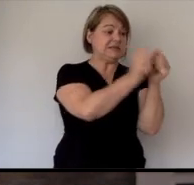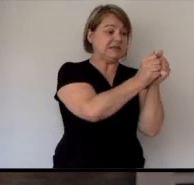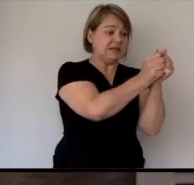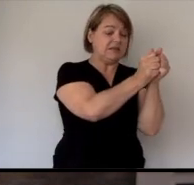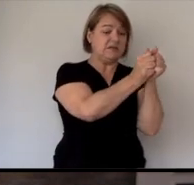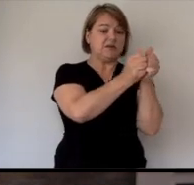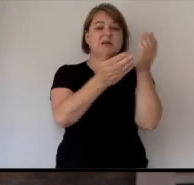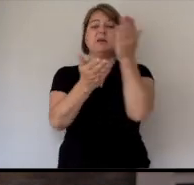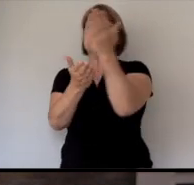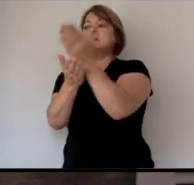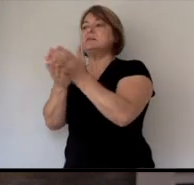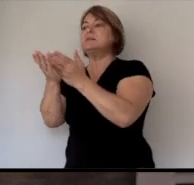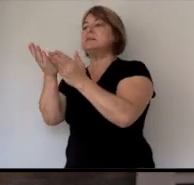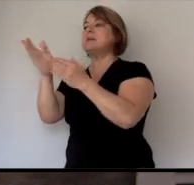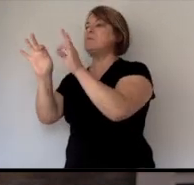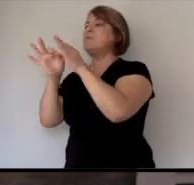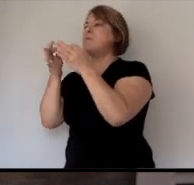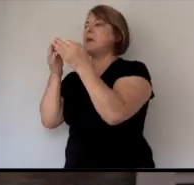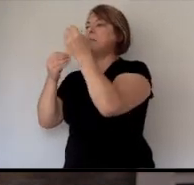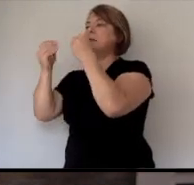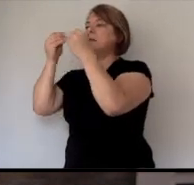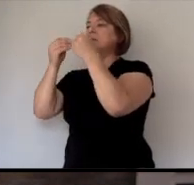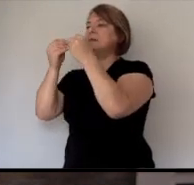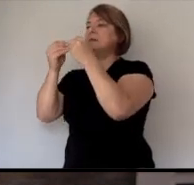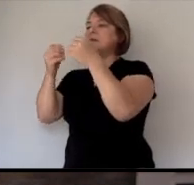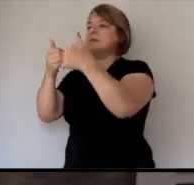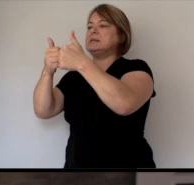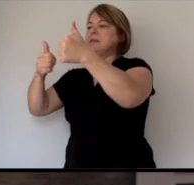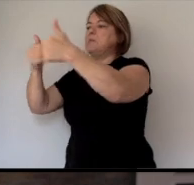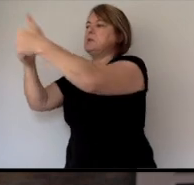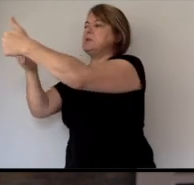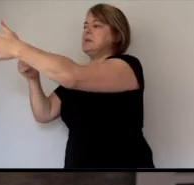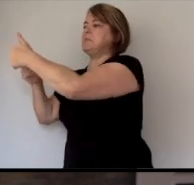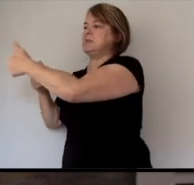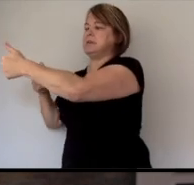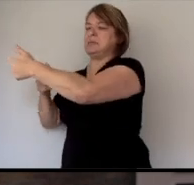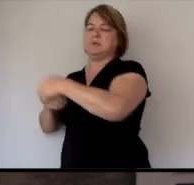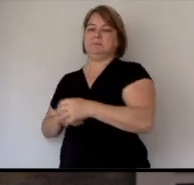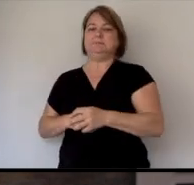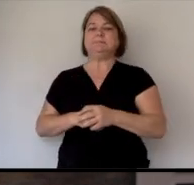eat different things. Picky family.